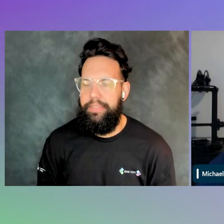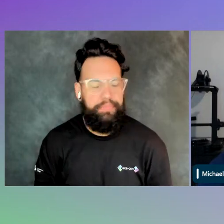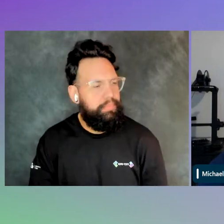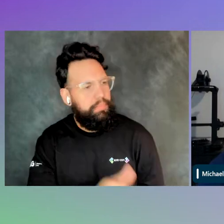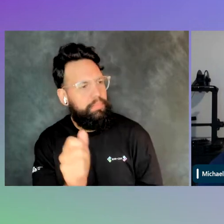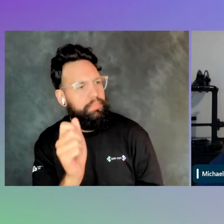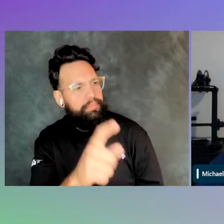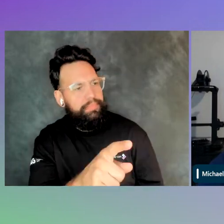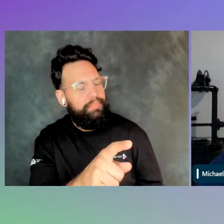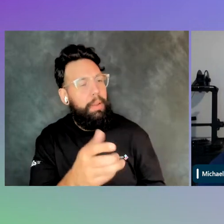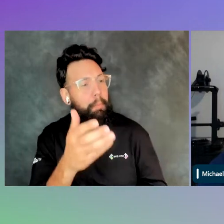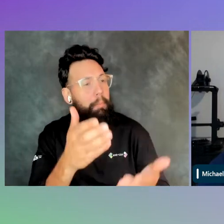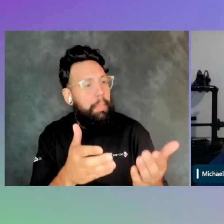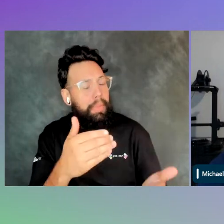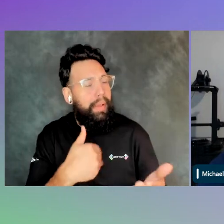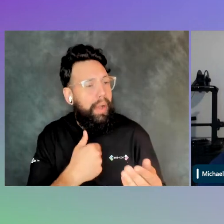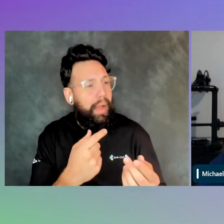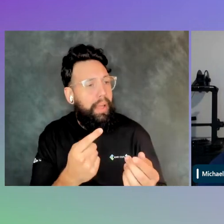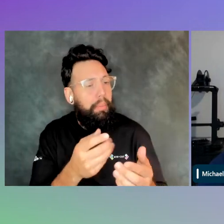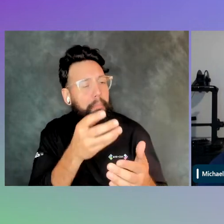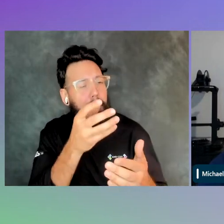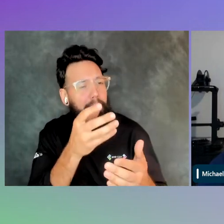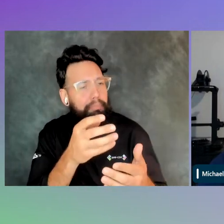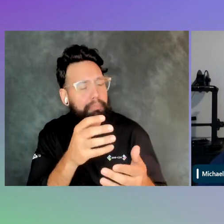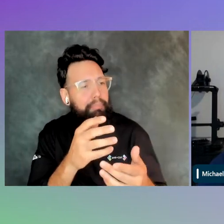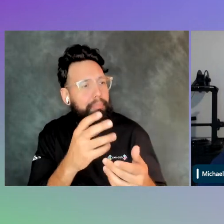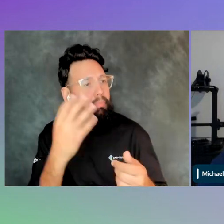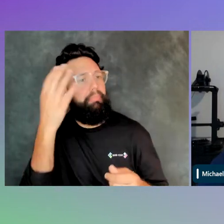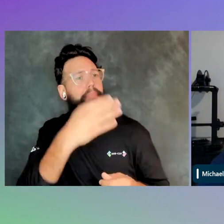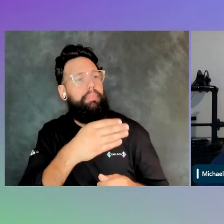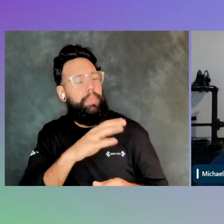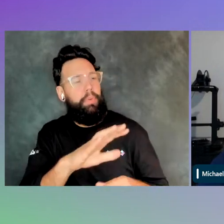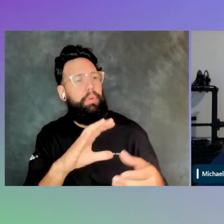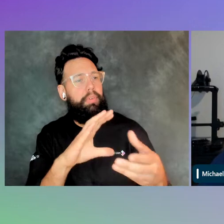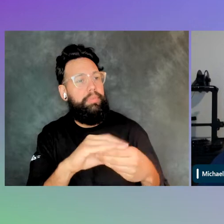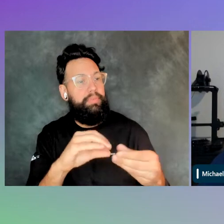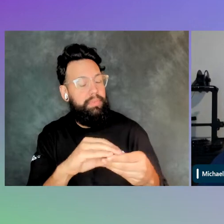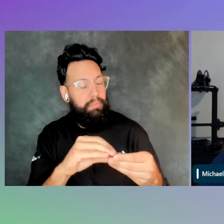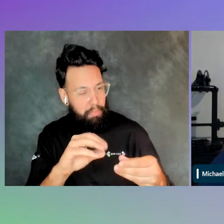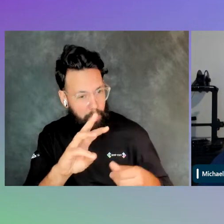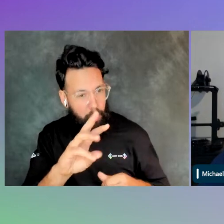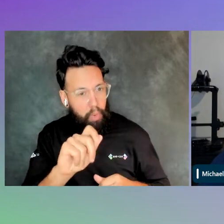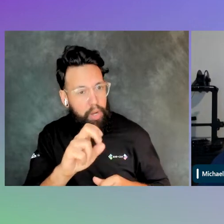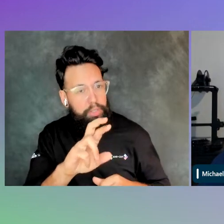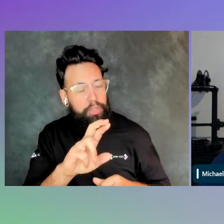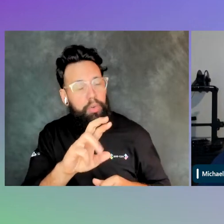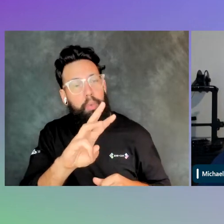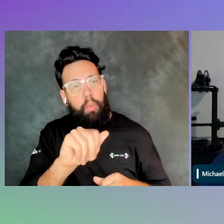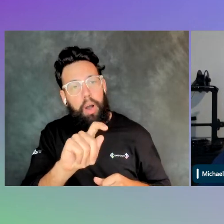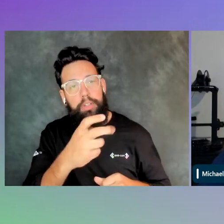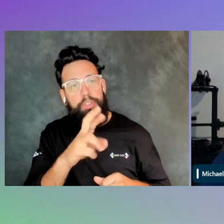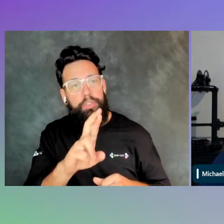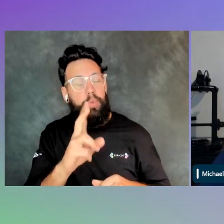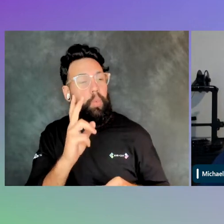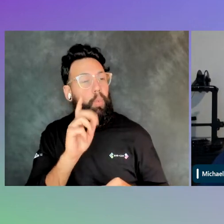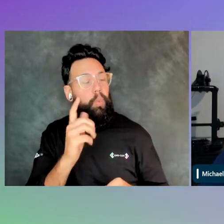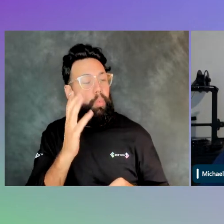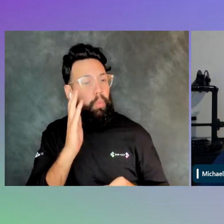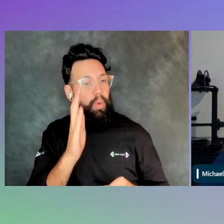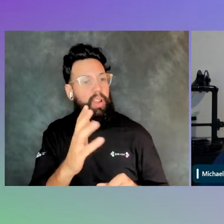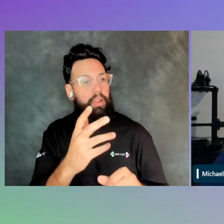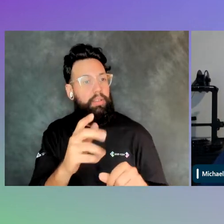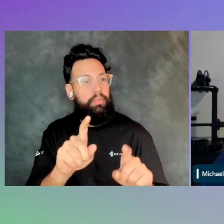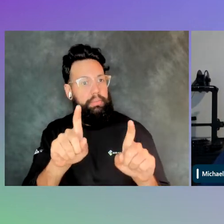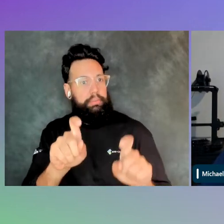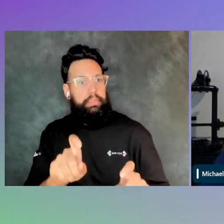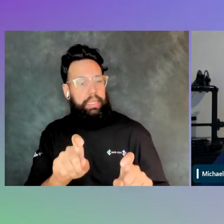I missed it, but is Watcher running accessibility issues for every page visited and its varying states throughout your existing test, or